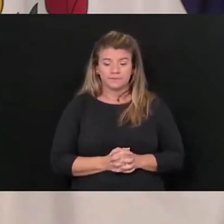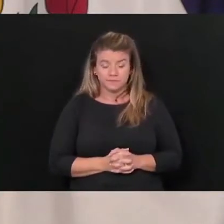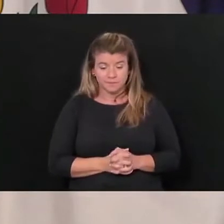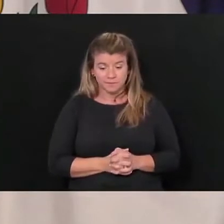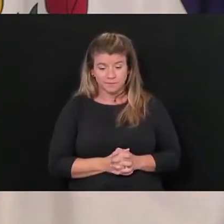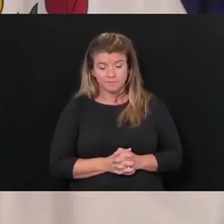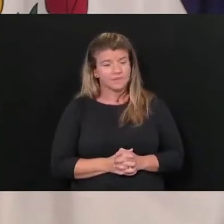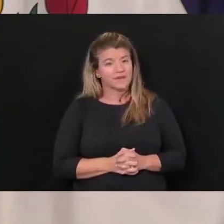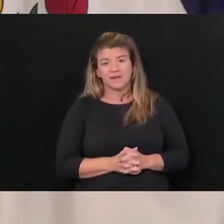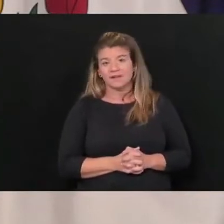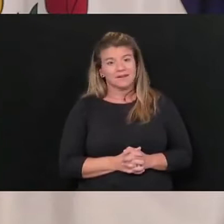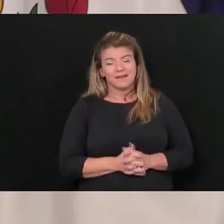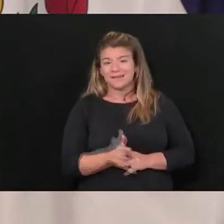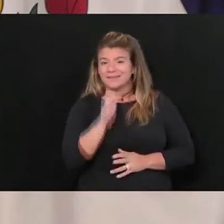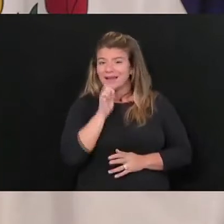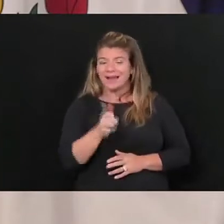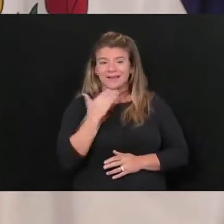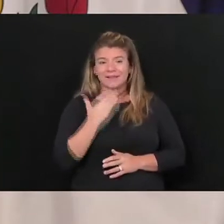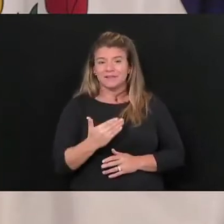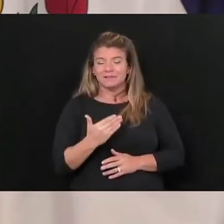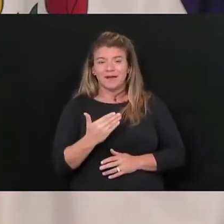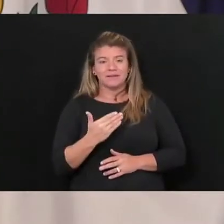That's not good.